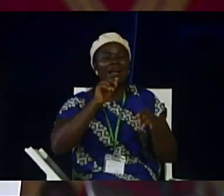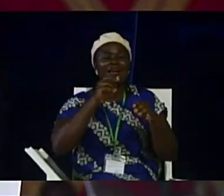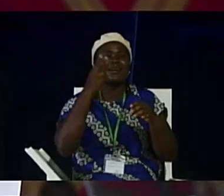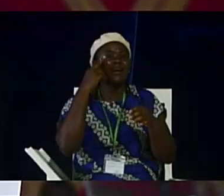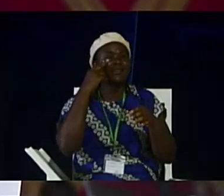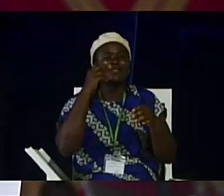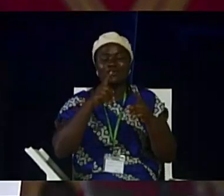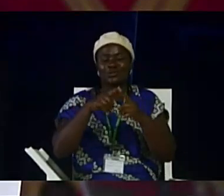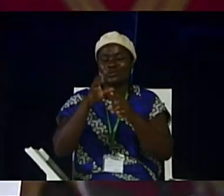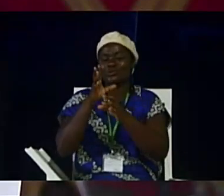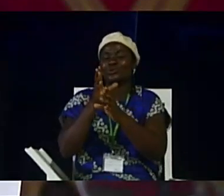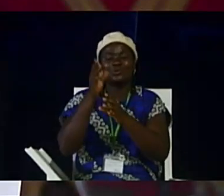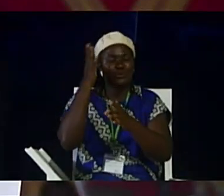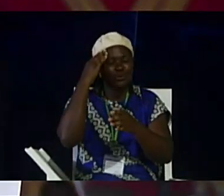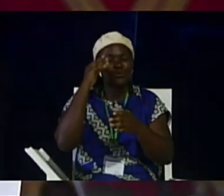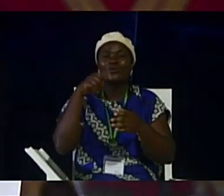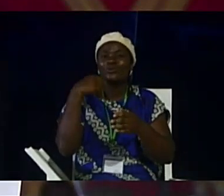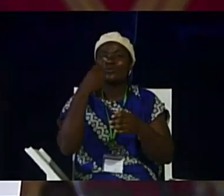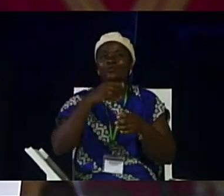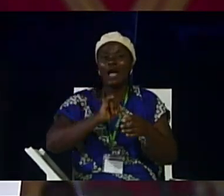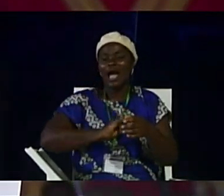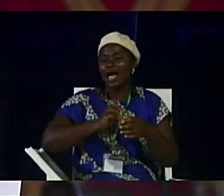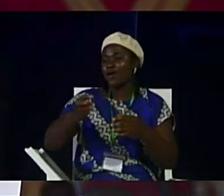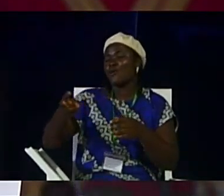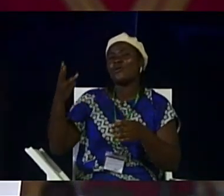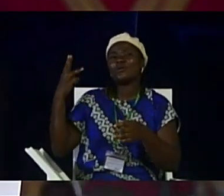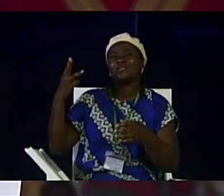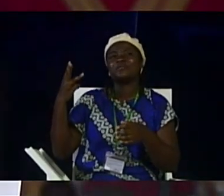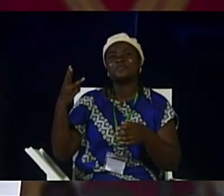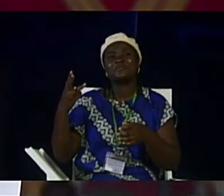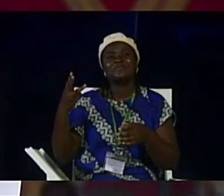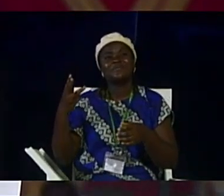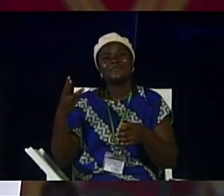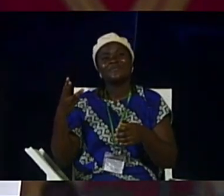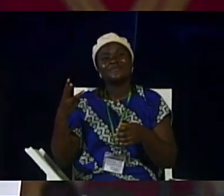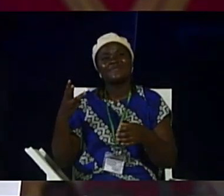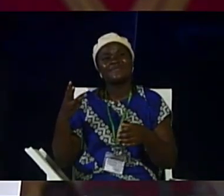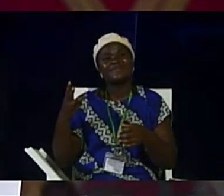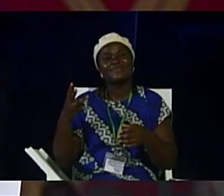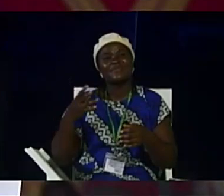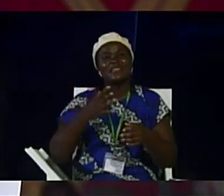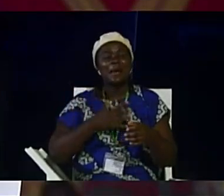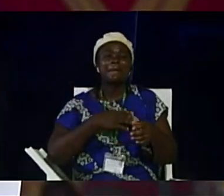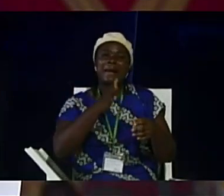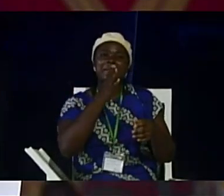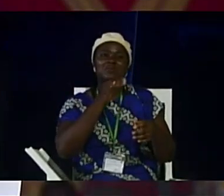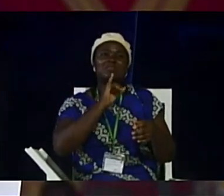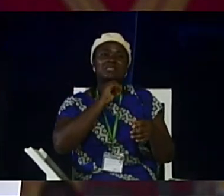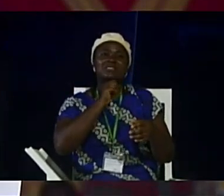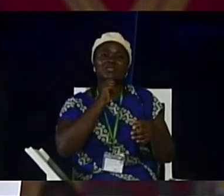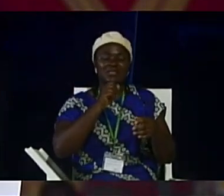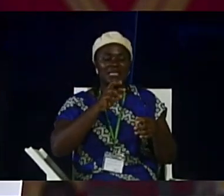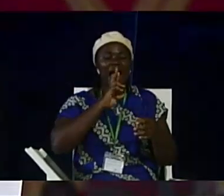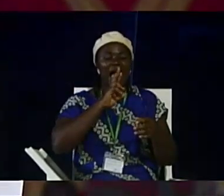who I was. Her mind is not as strong as it used to